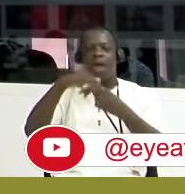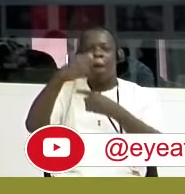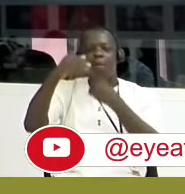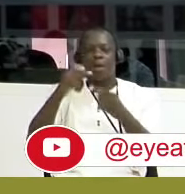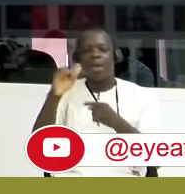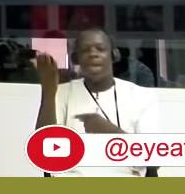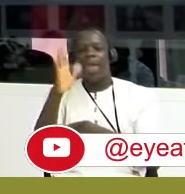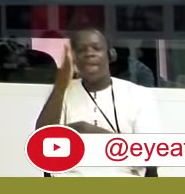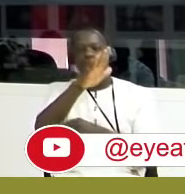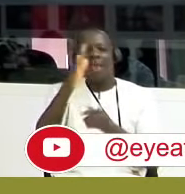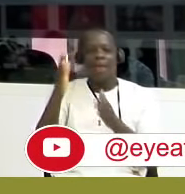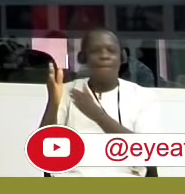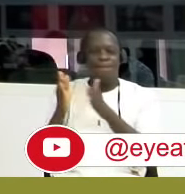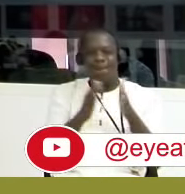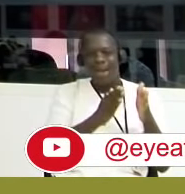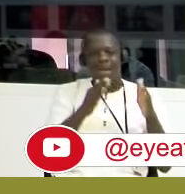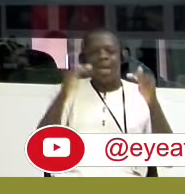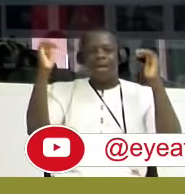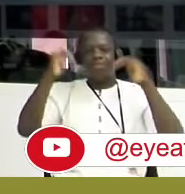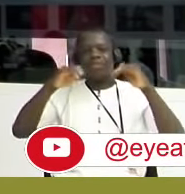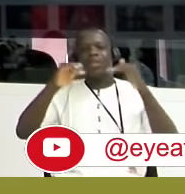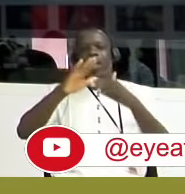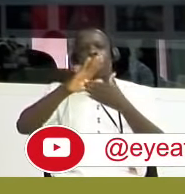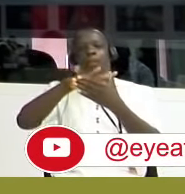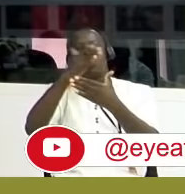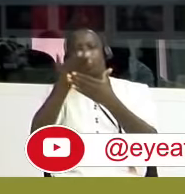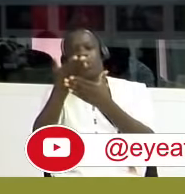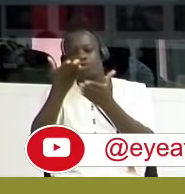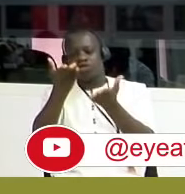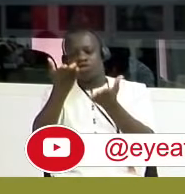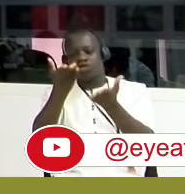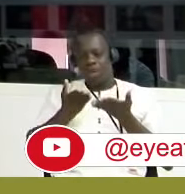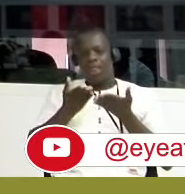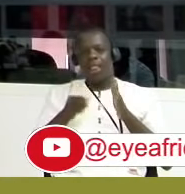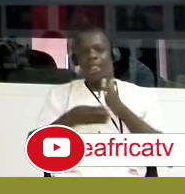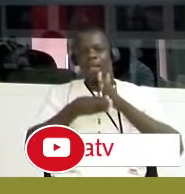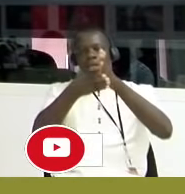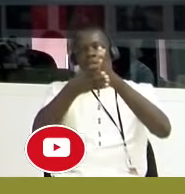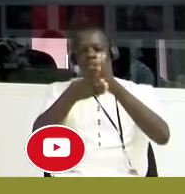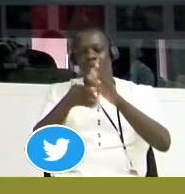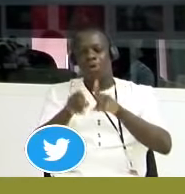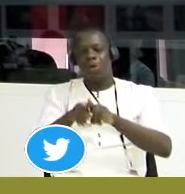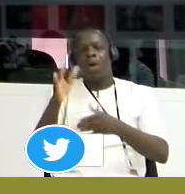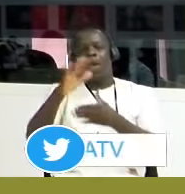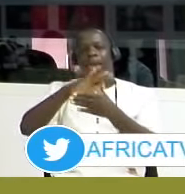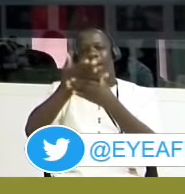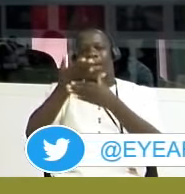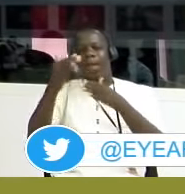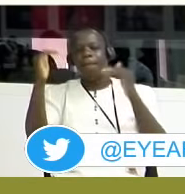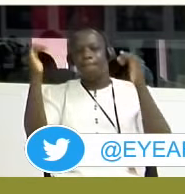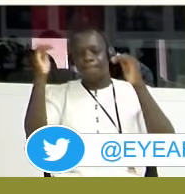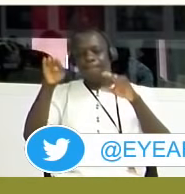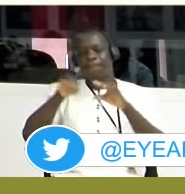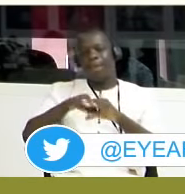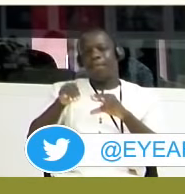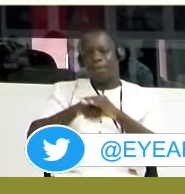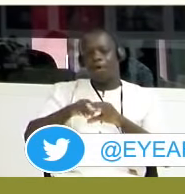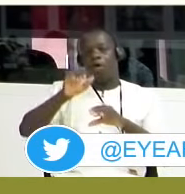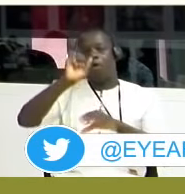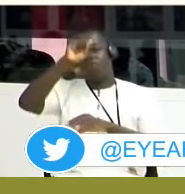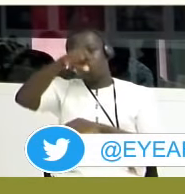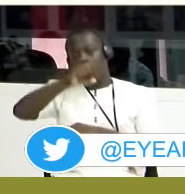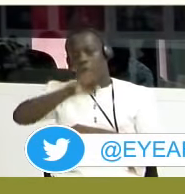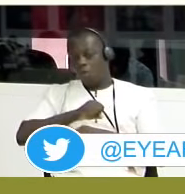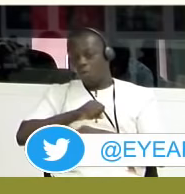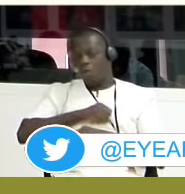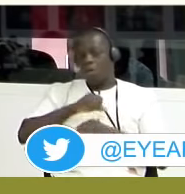and any member of your cabinet? I did not receive any information concerning a planned meeting between